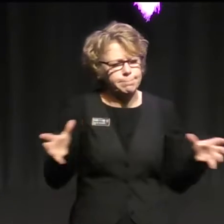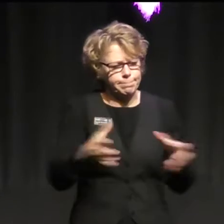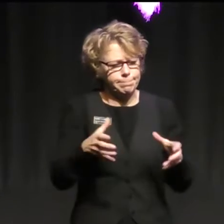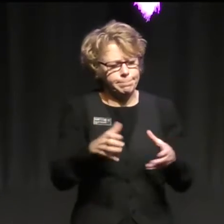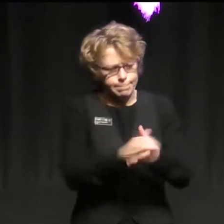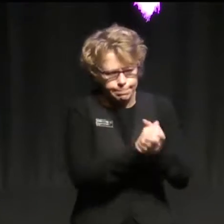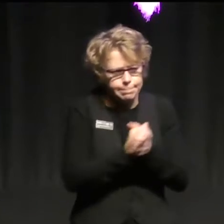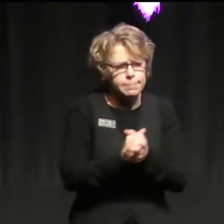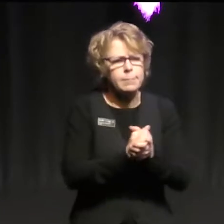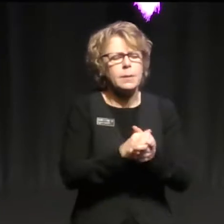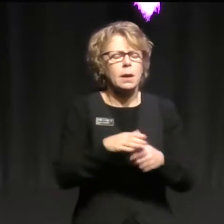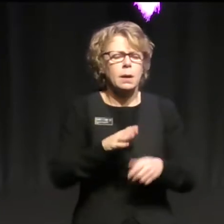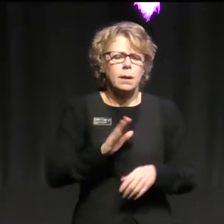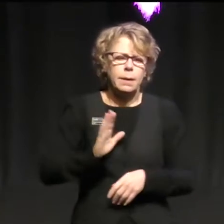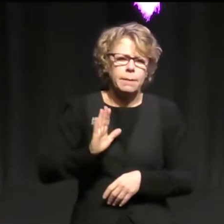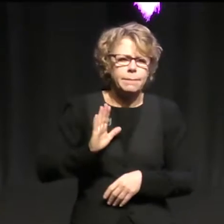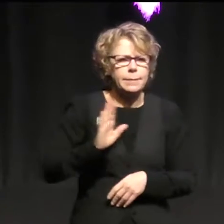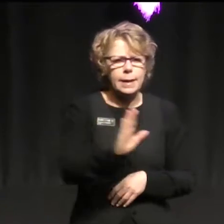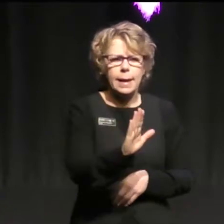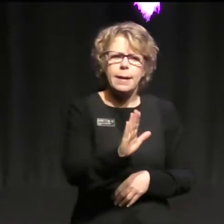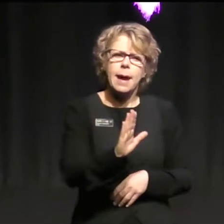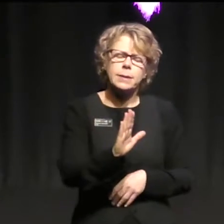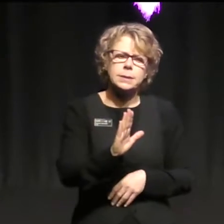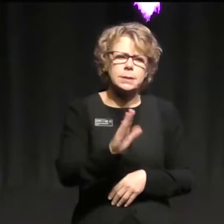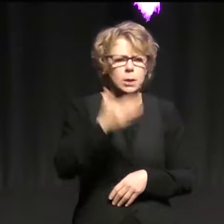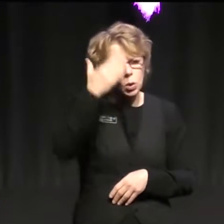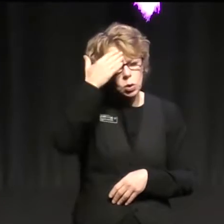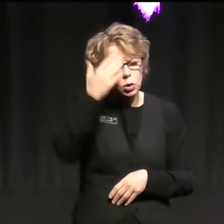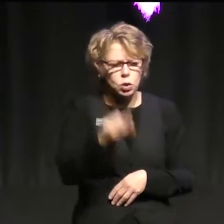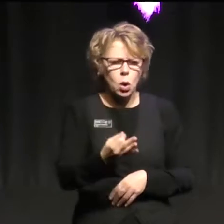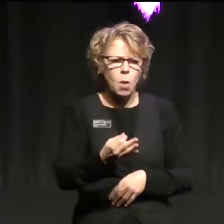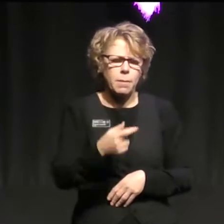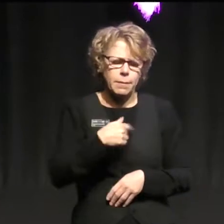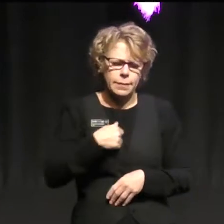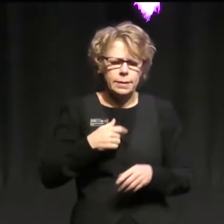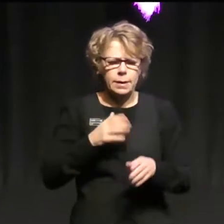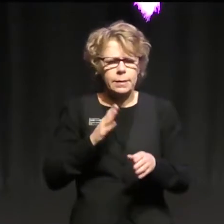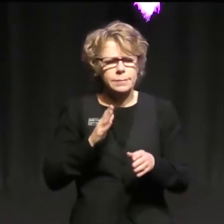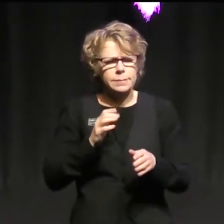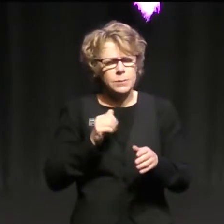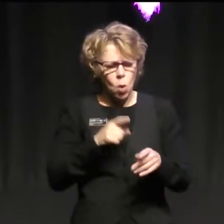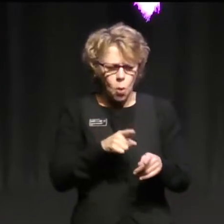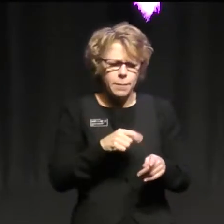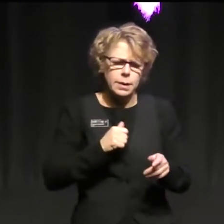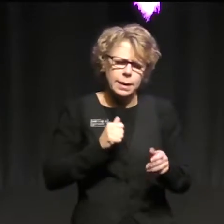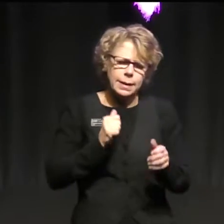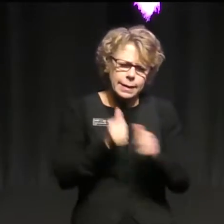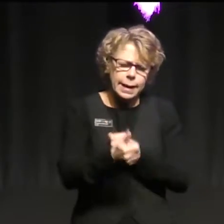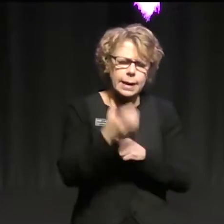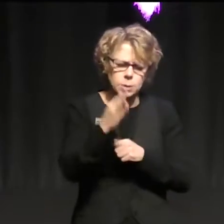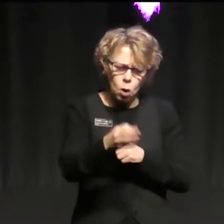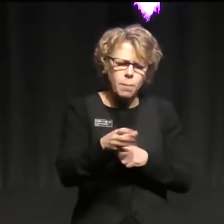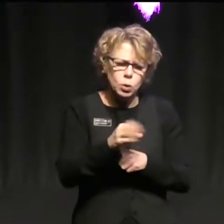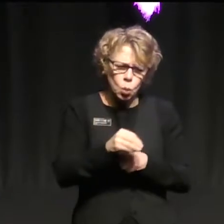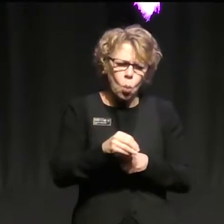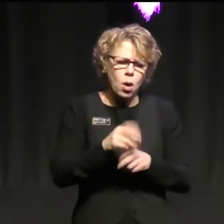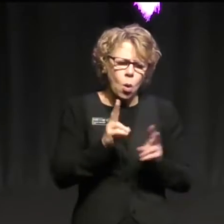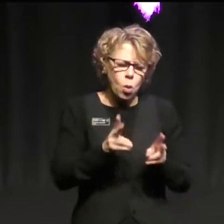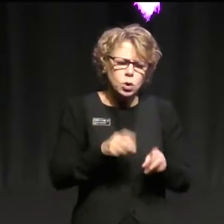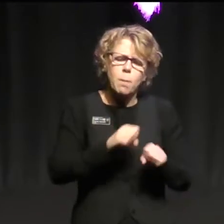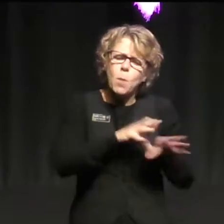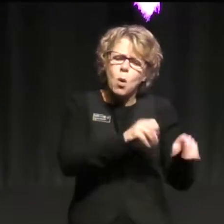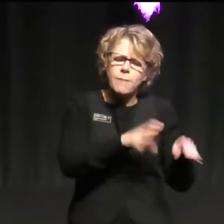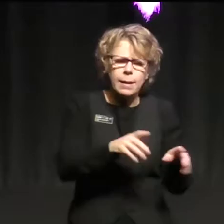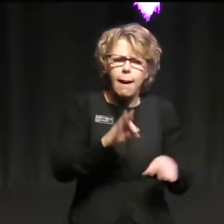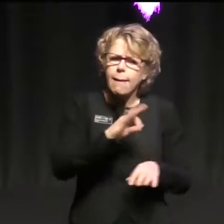their capacity. It is under the women's leadership that the whole family starts getting